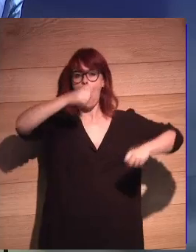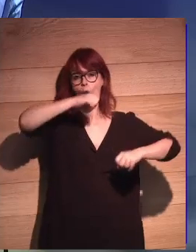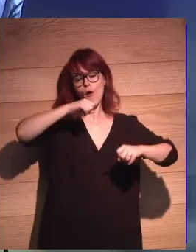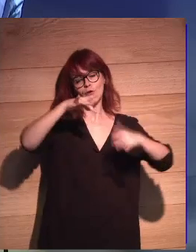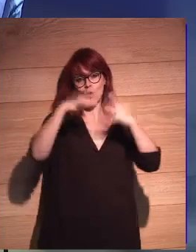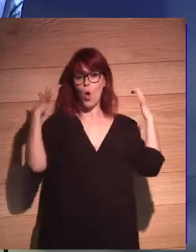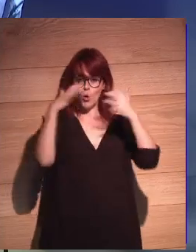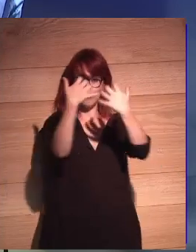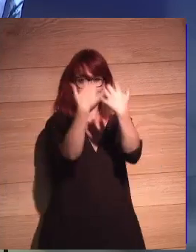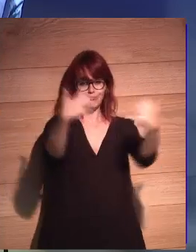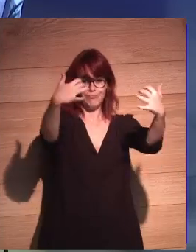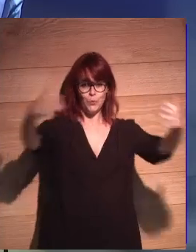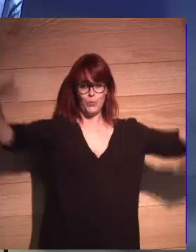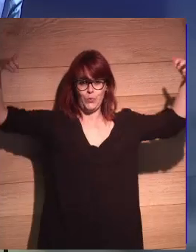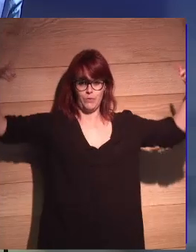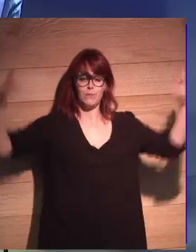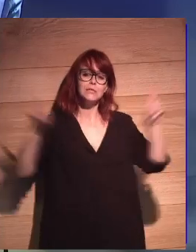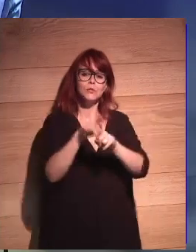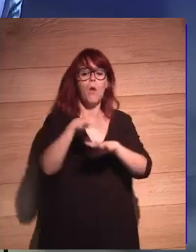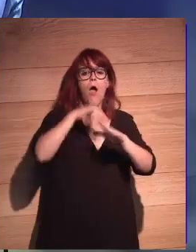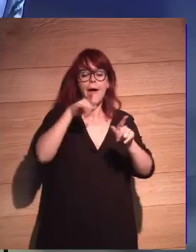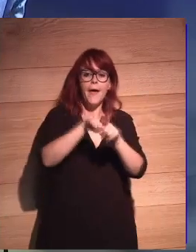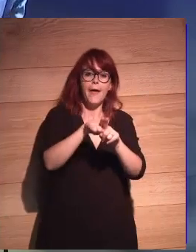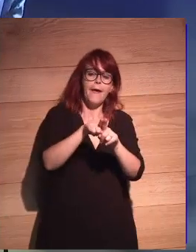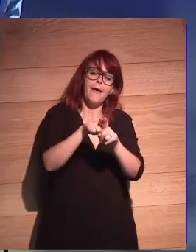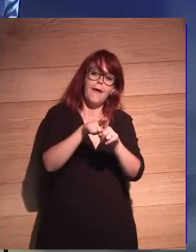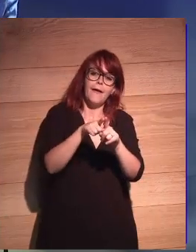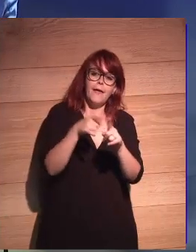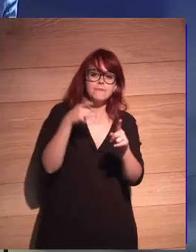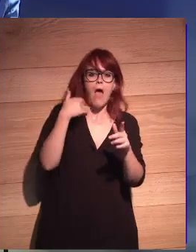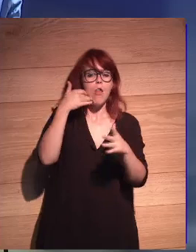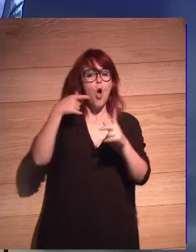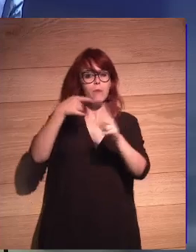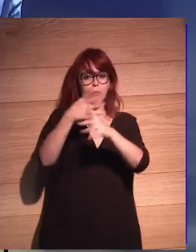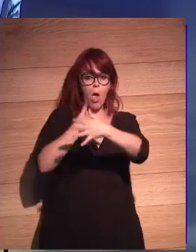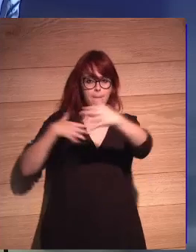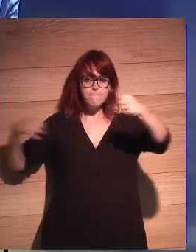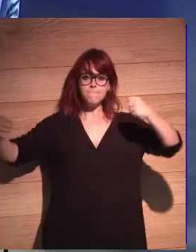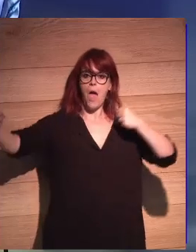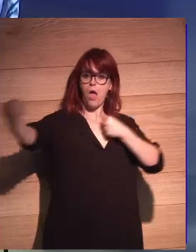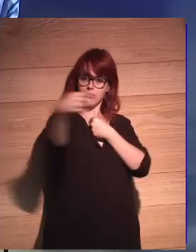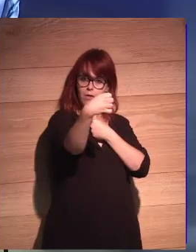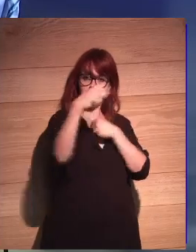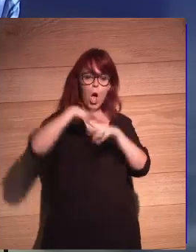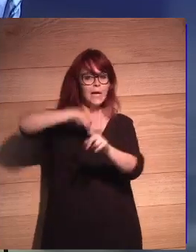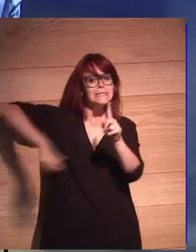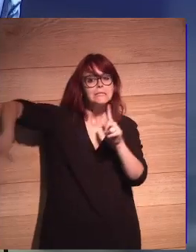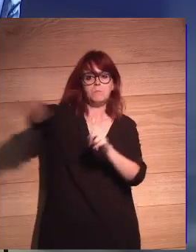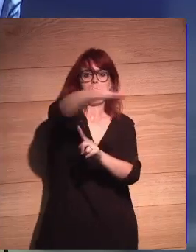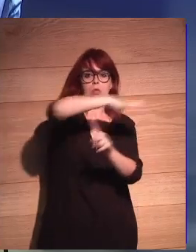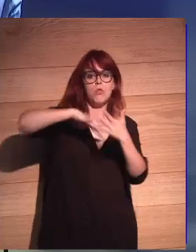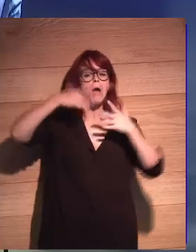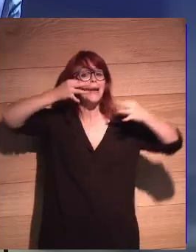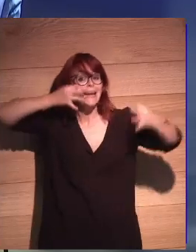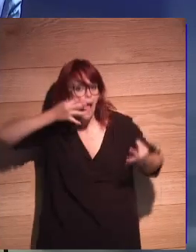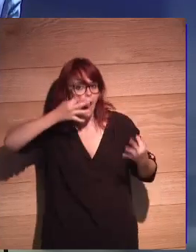or her. So this is really an empathic effect of